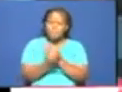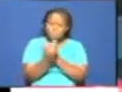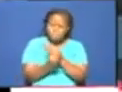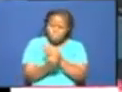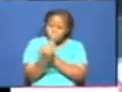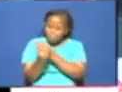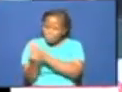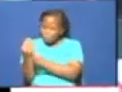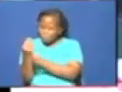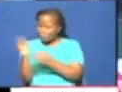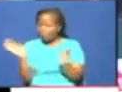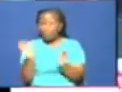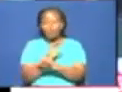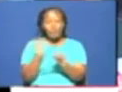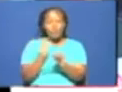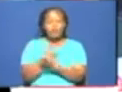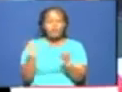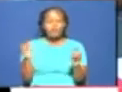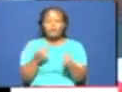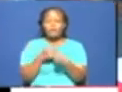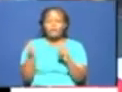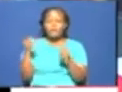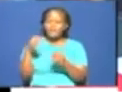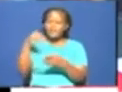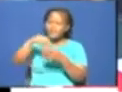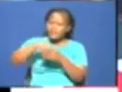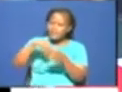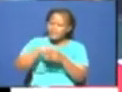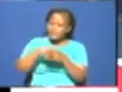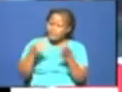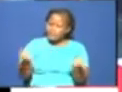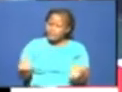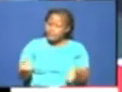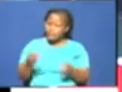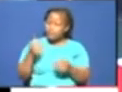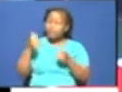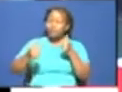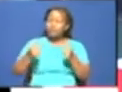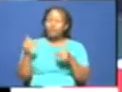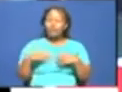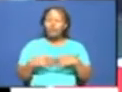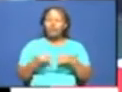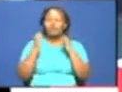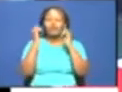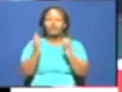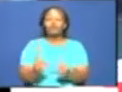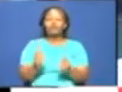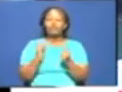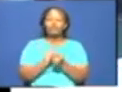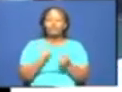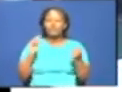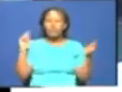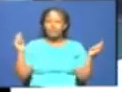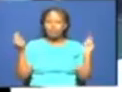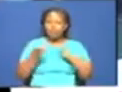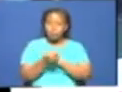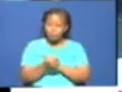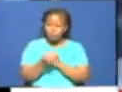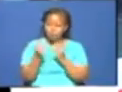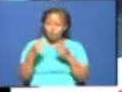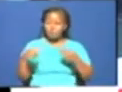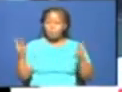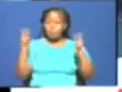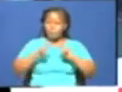an investment. That is interesting. And a foundation for a new transformational value chain that will also